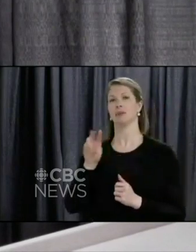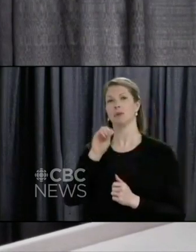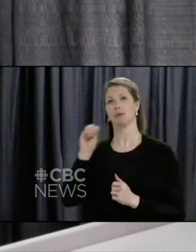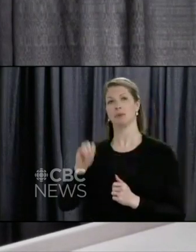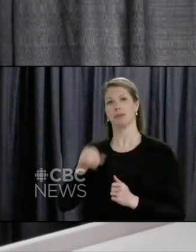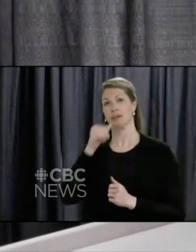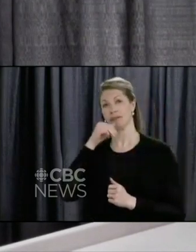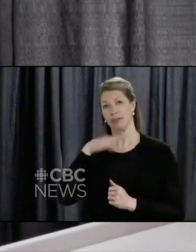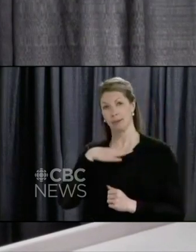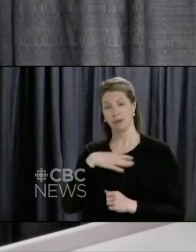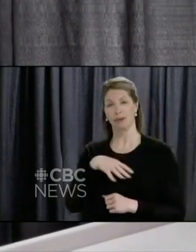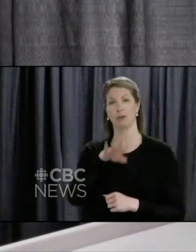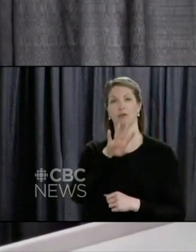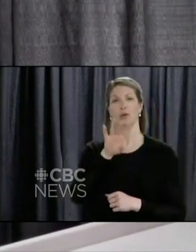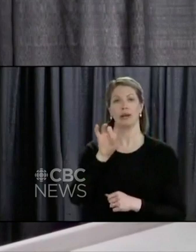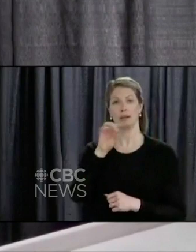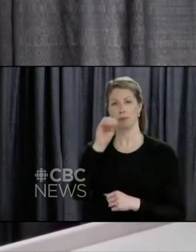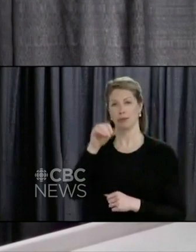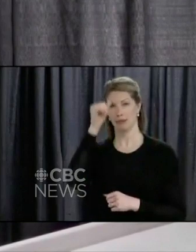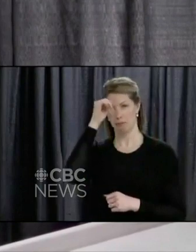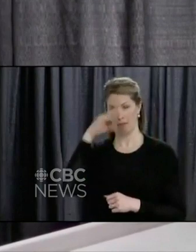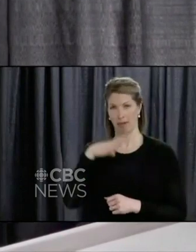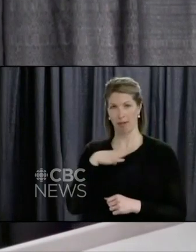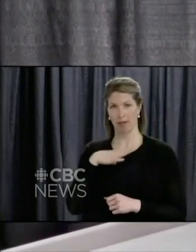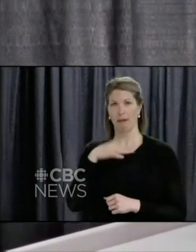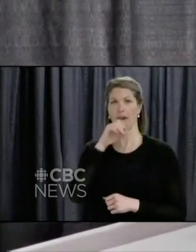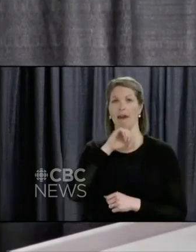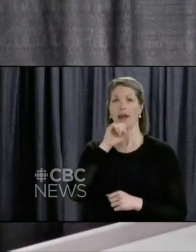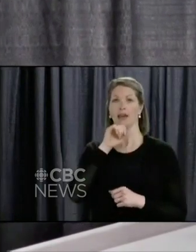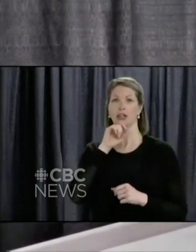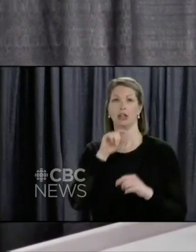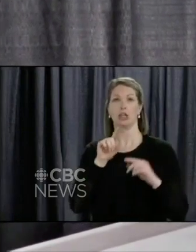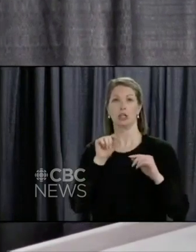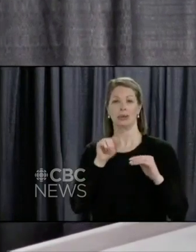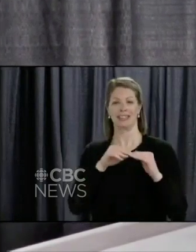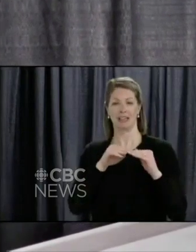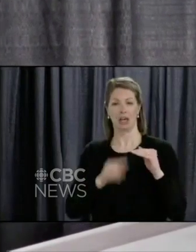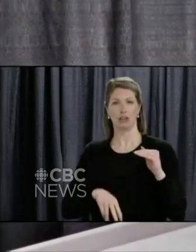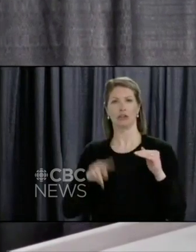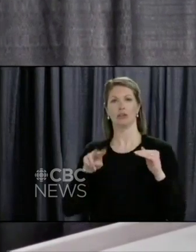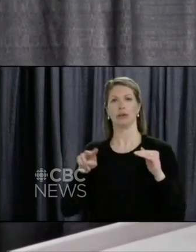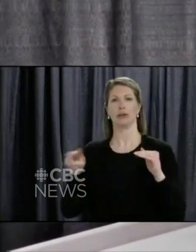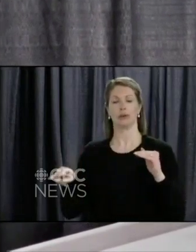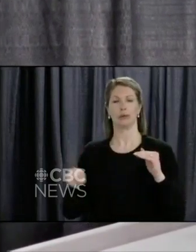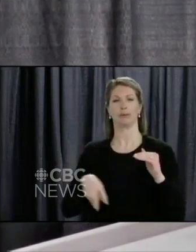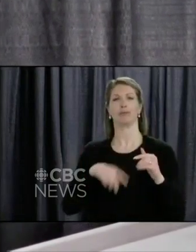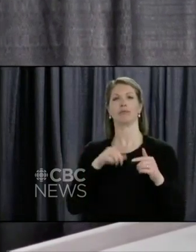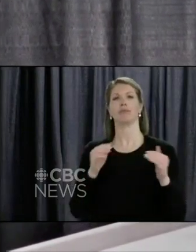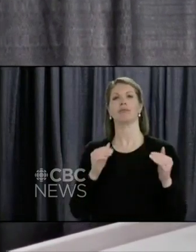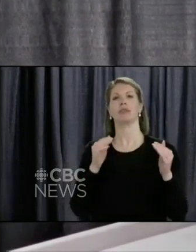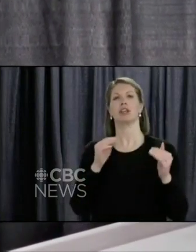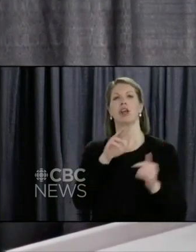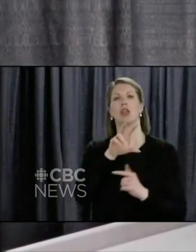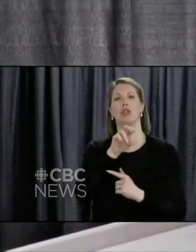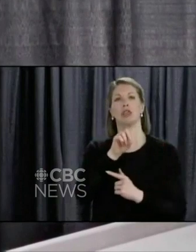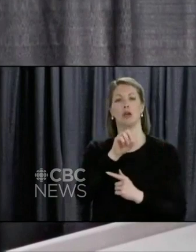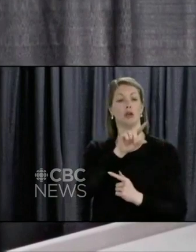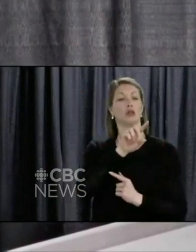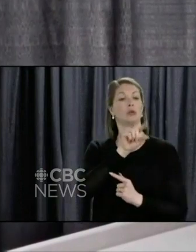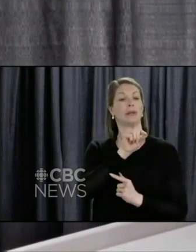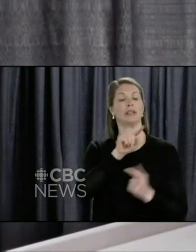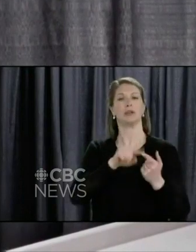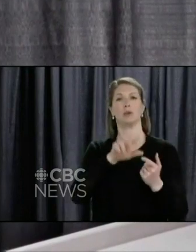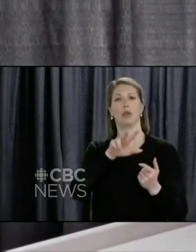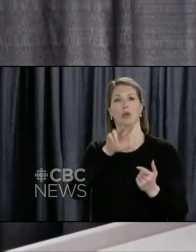cases are female and 48% are male. By age, we have 22 people under the age of 20, 38 between 20